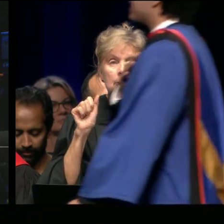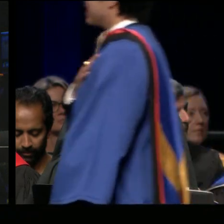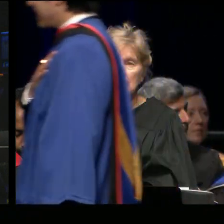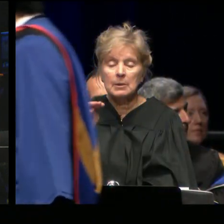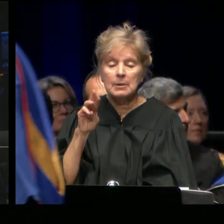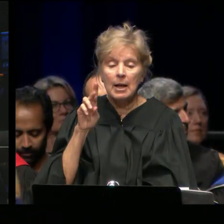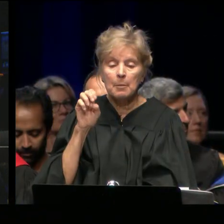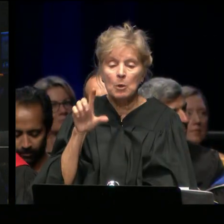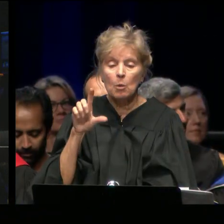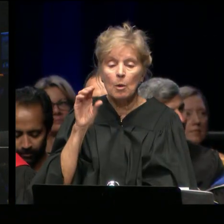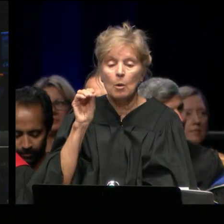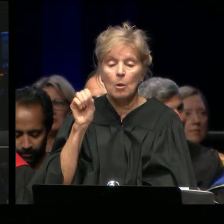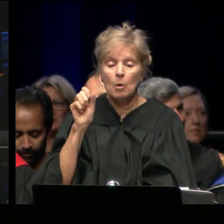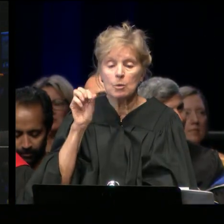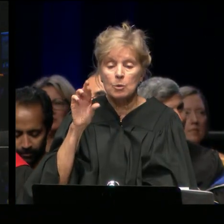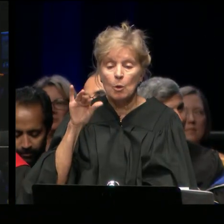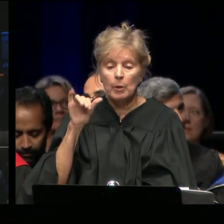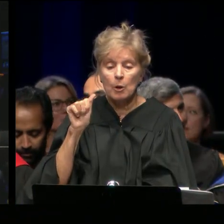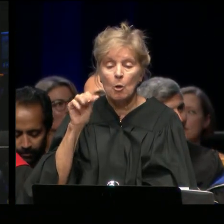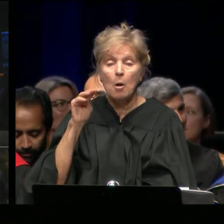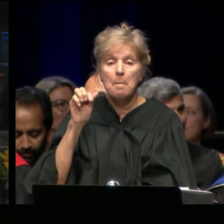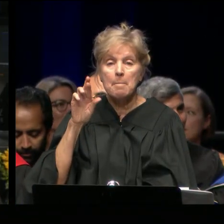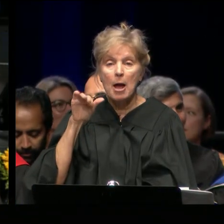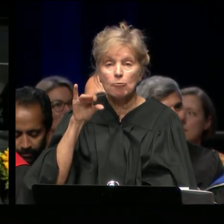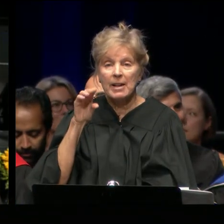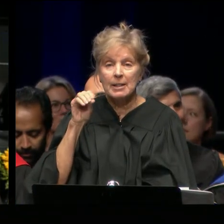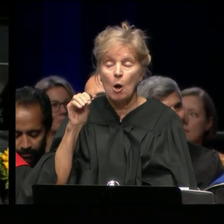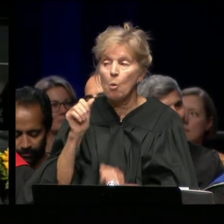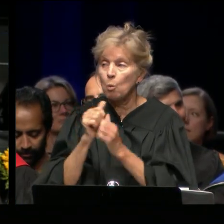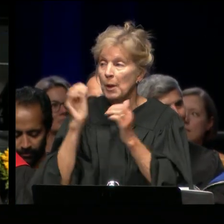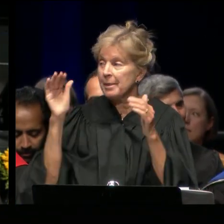Samuel Osorio Marino, with distinction.